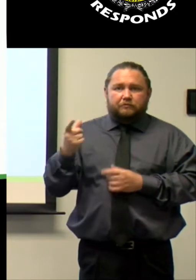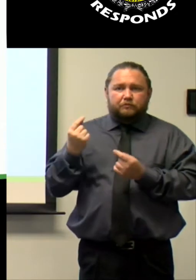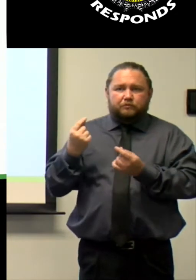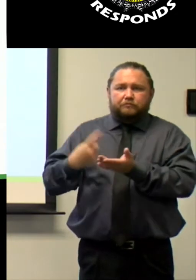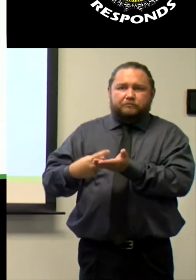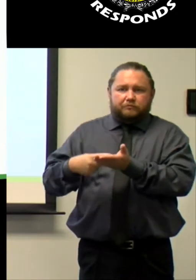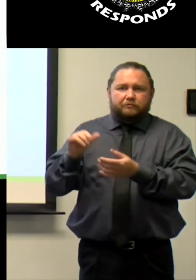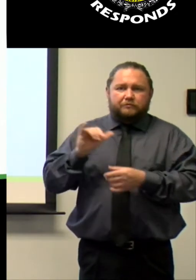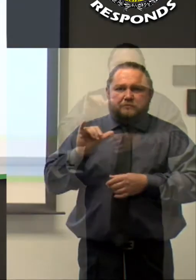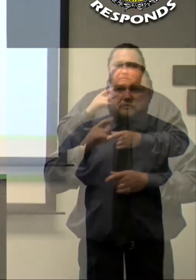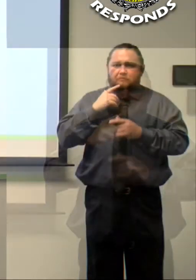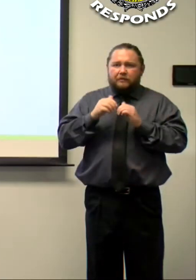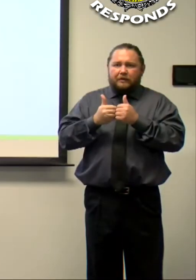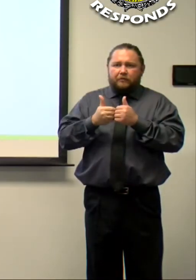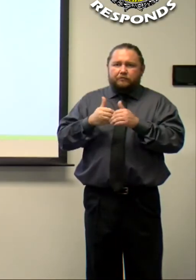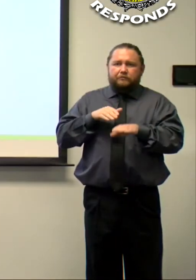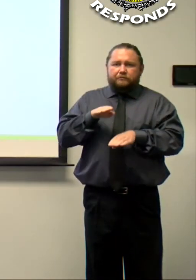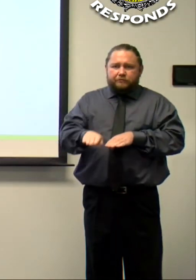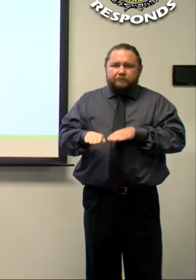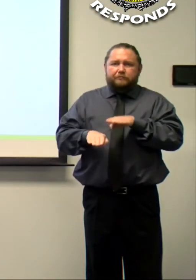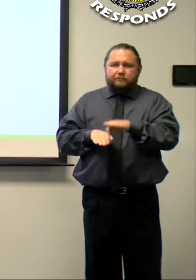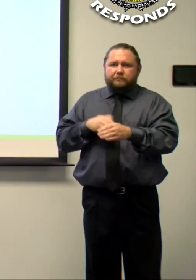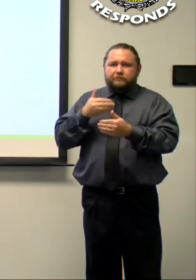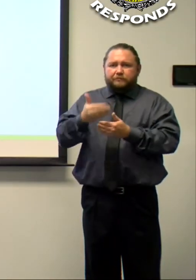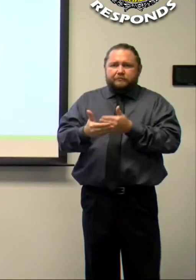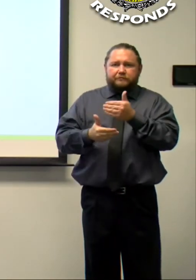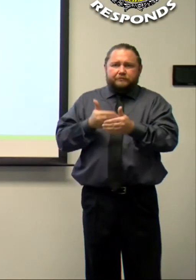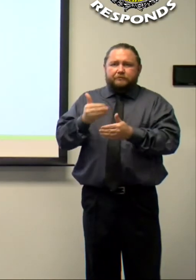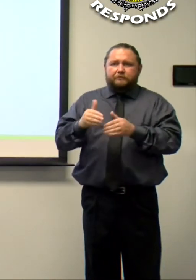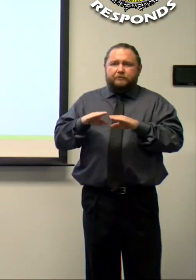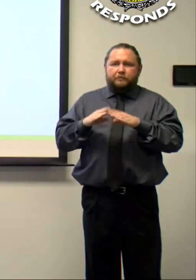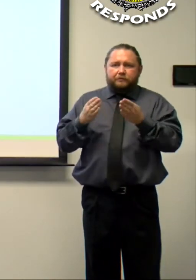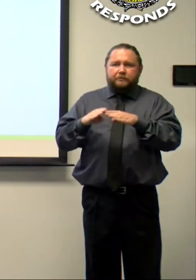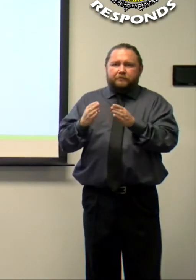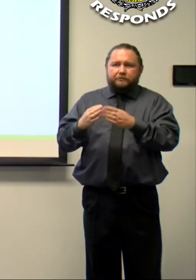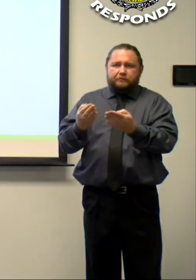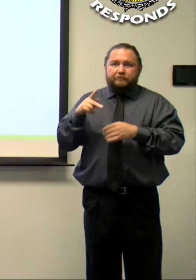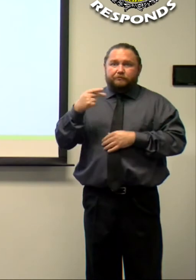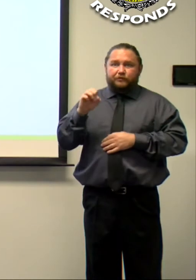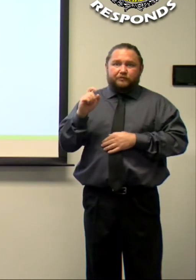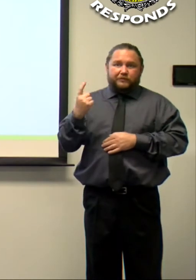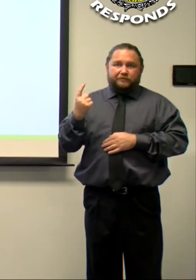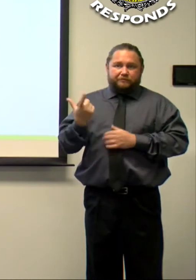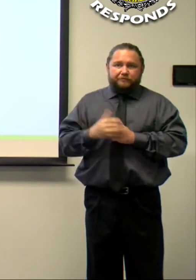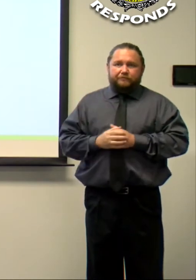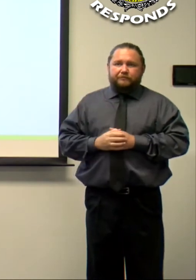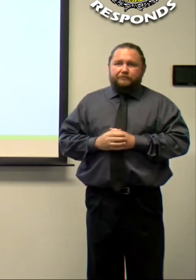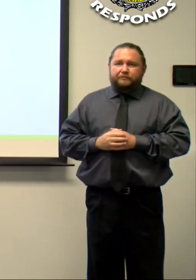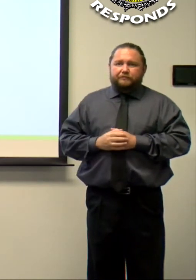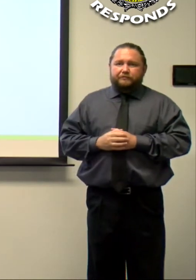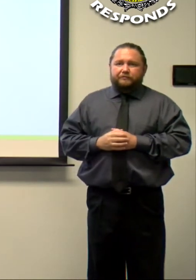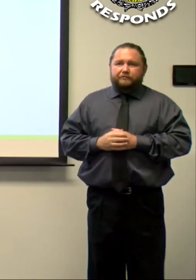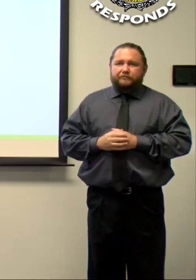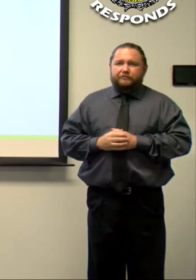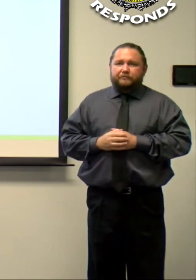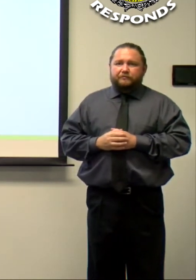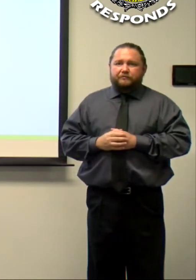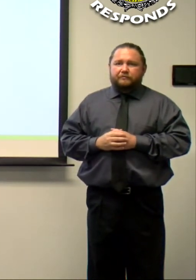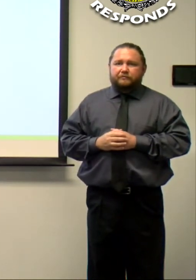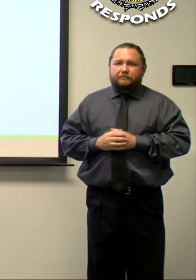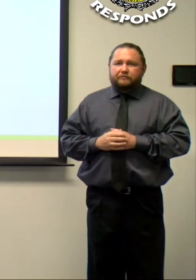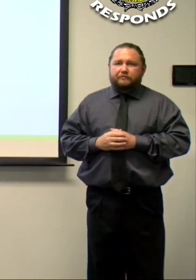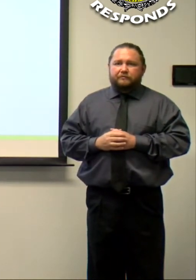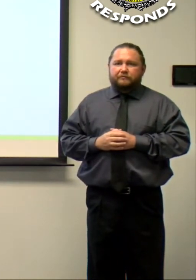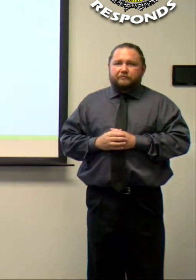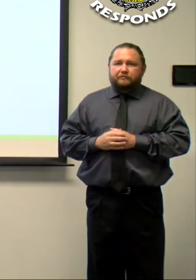So in phase 1 of reopening, there has to be a downward trajectory of new